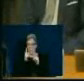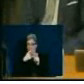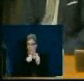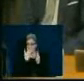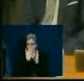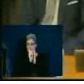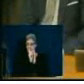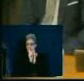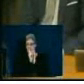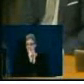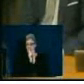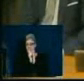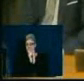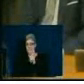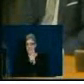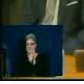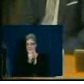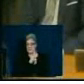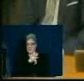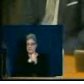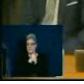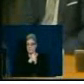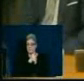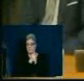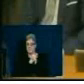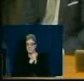5 minutes?